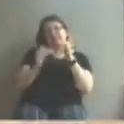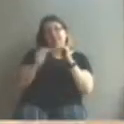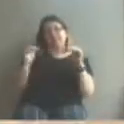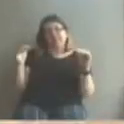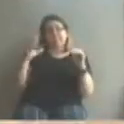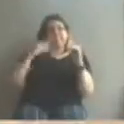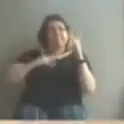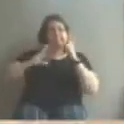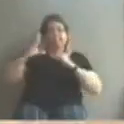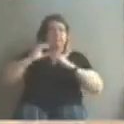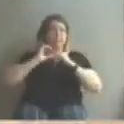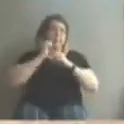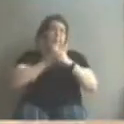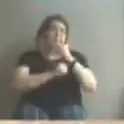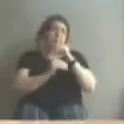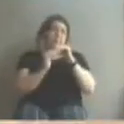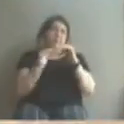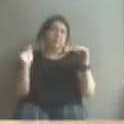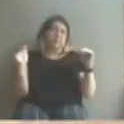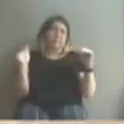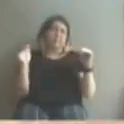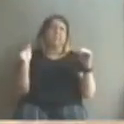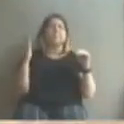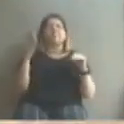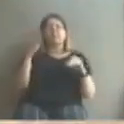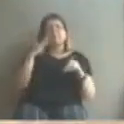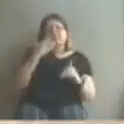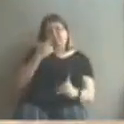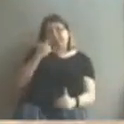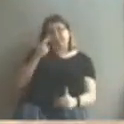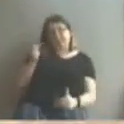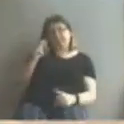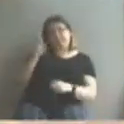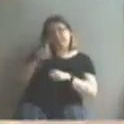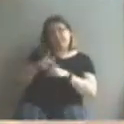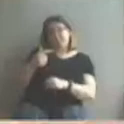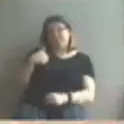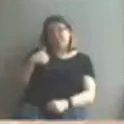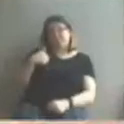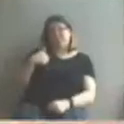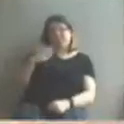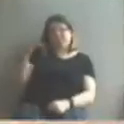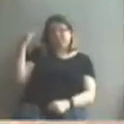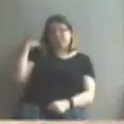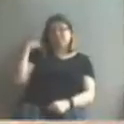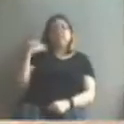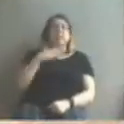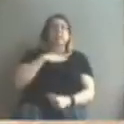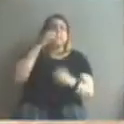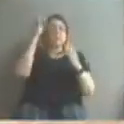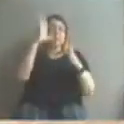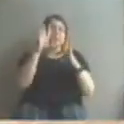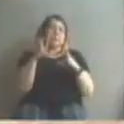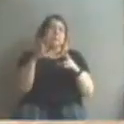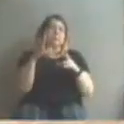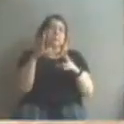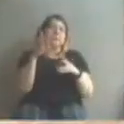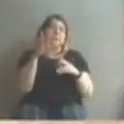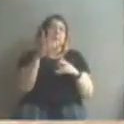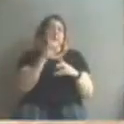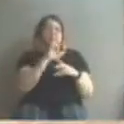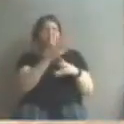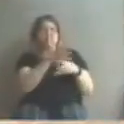had experience at each level. Knowing as a former high school principal, I know that for my teachers to give someone some credibility, they're